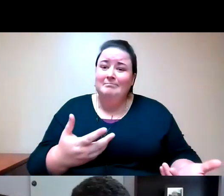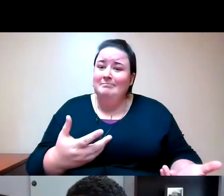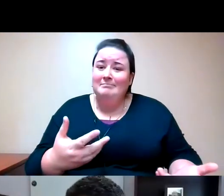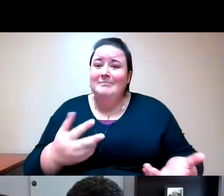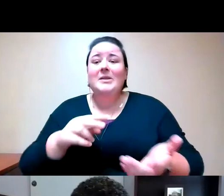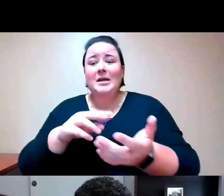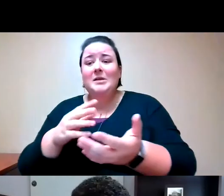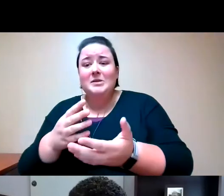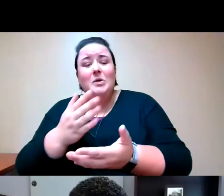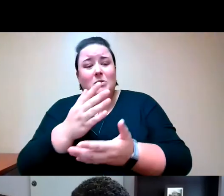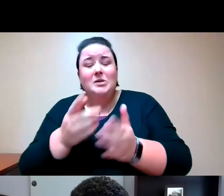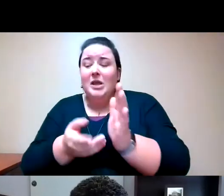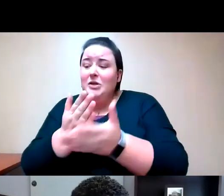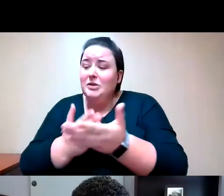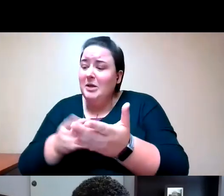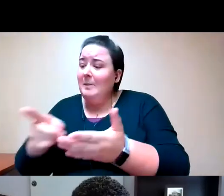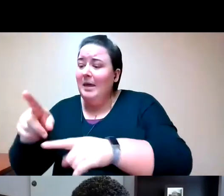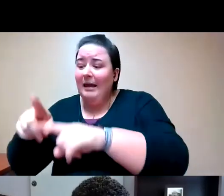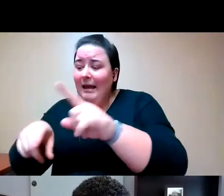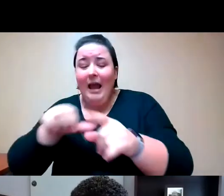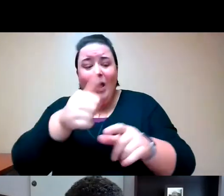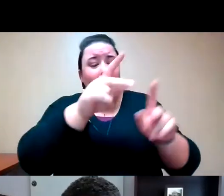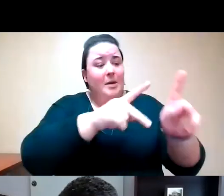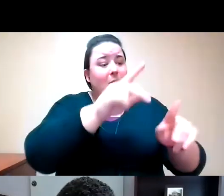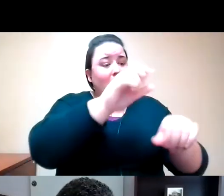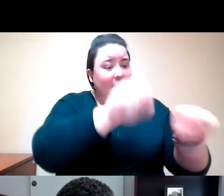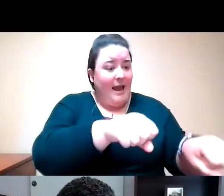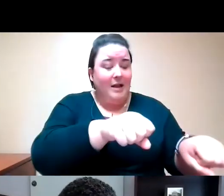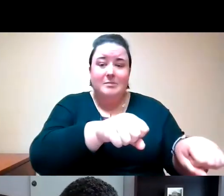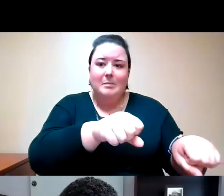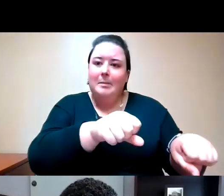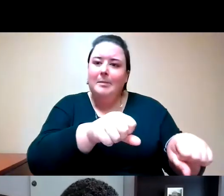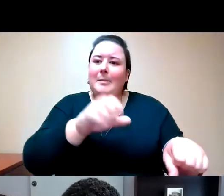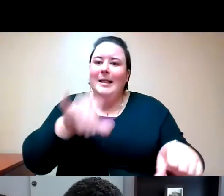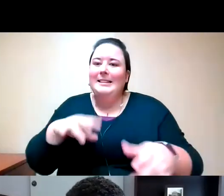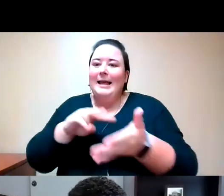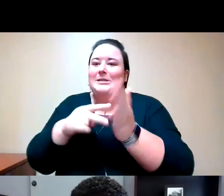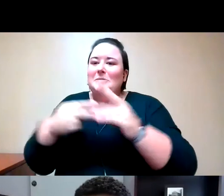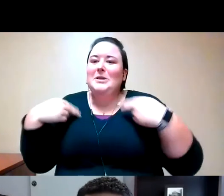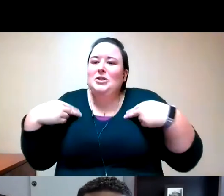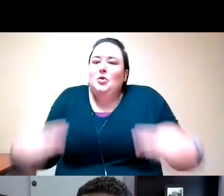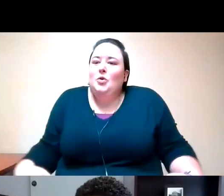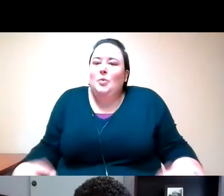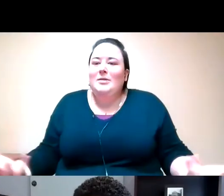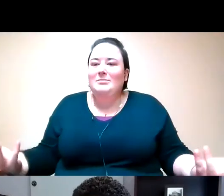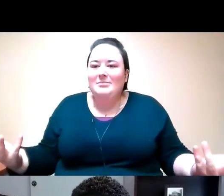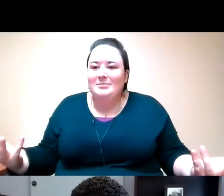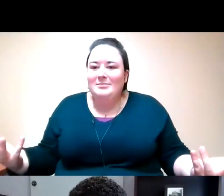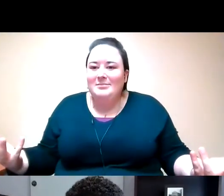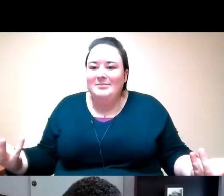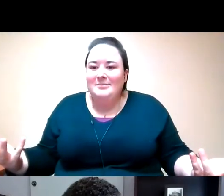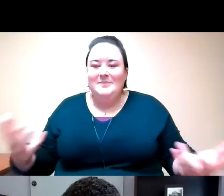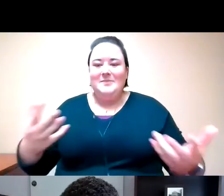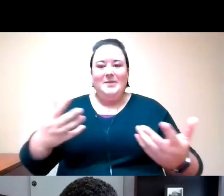can, that just makes them human. And we needn't focus on the disability in a negative way,